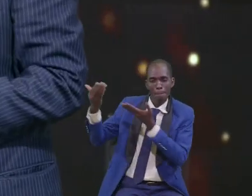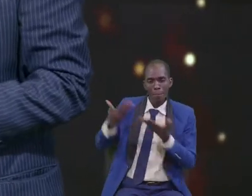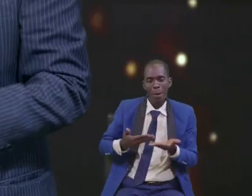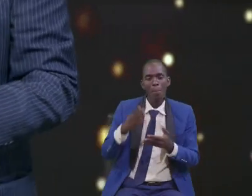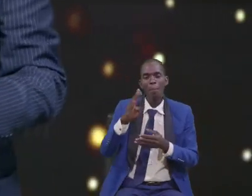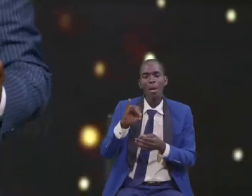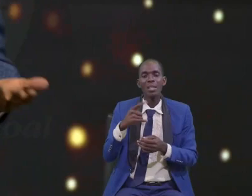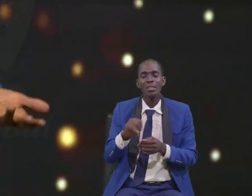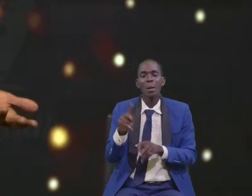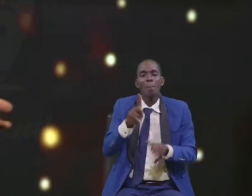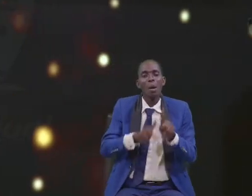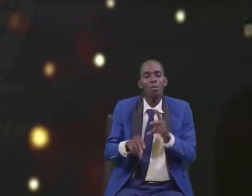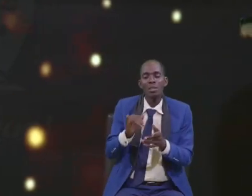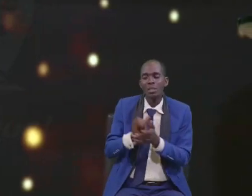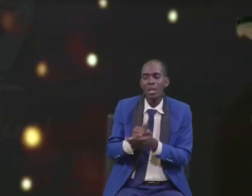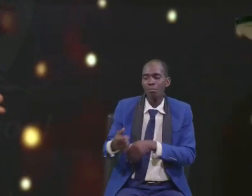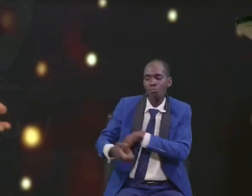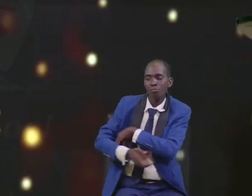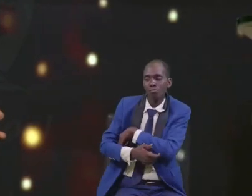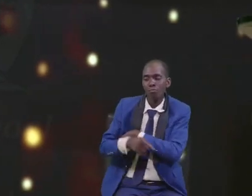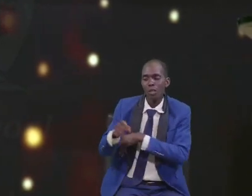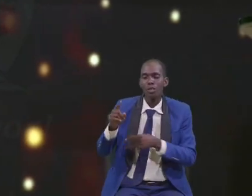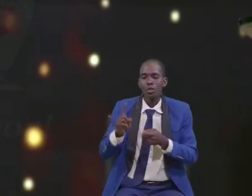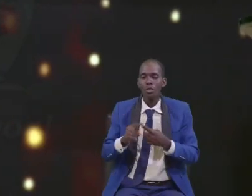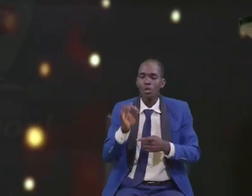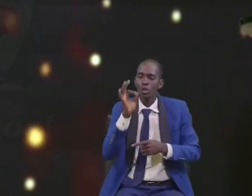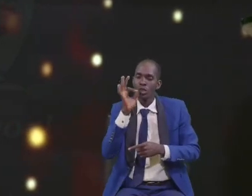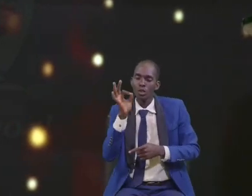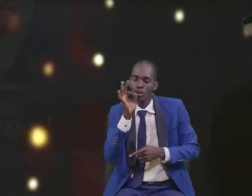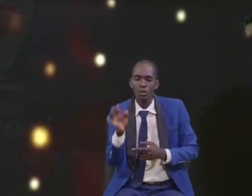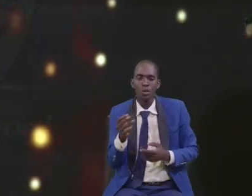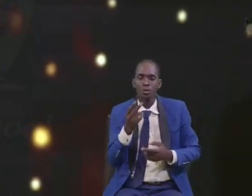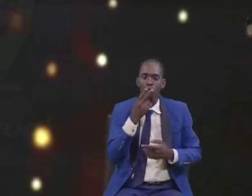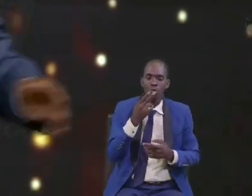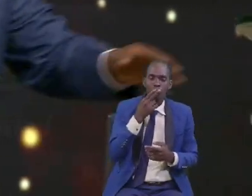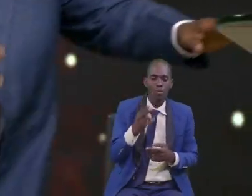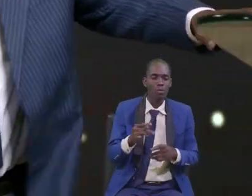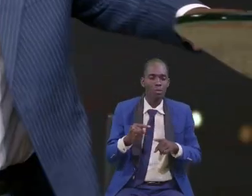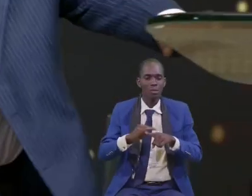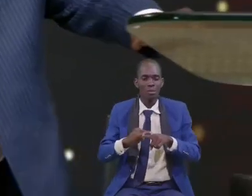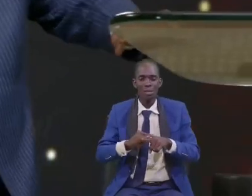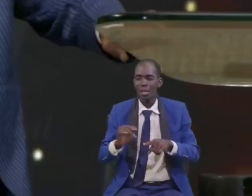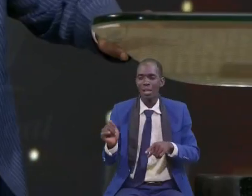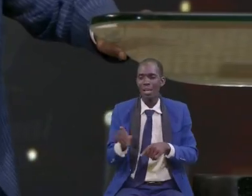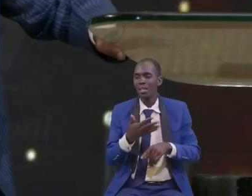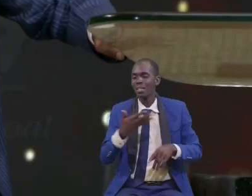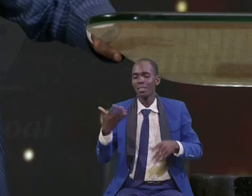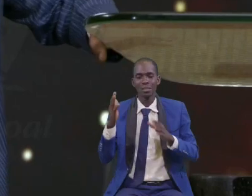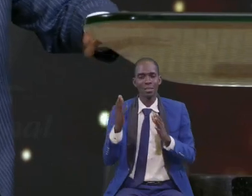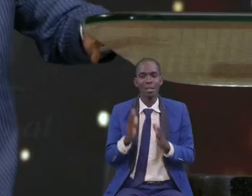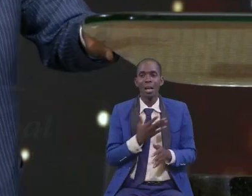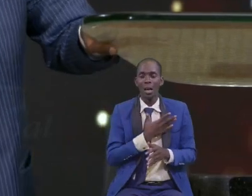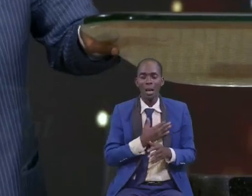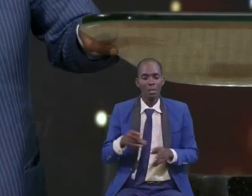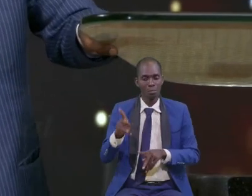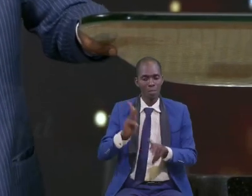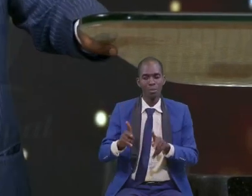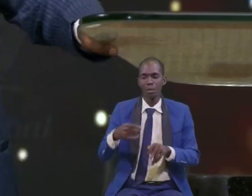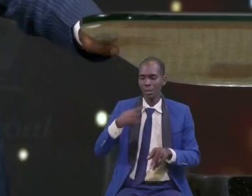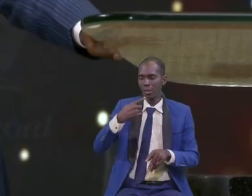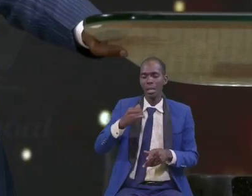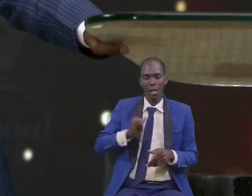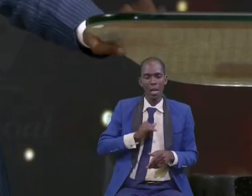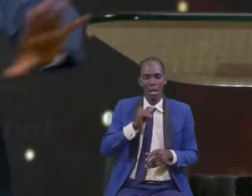smoke whatever, and they didn't have any understanding of real salvation. Although they claim to be saved, they go